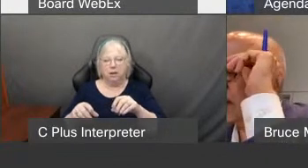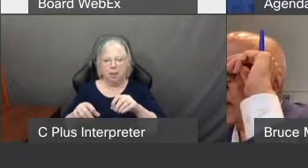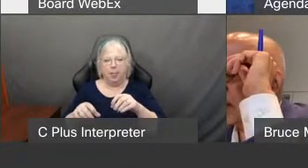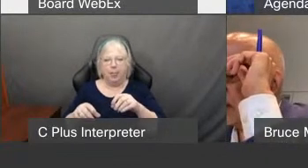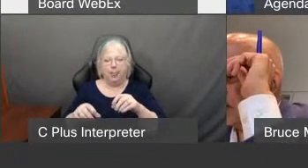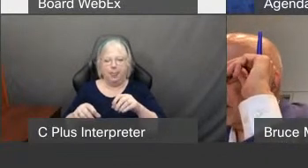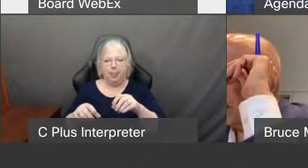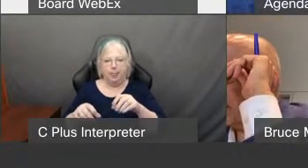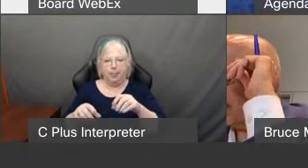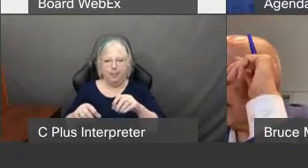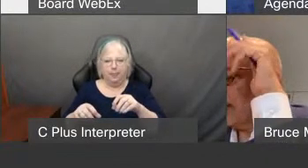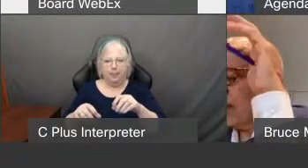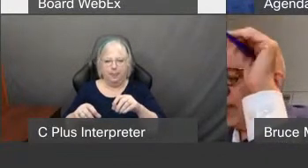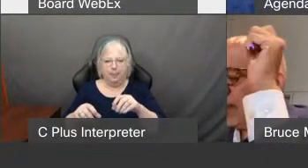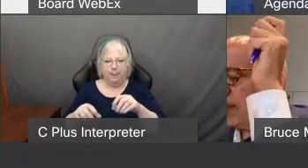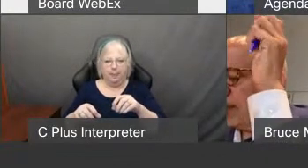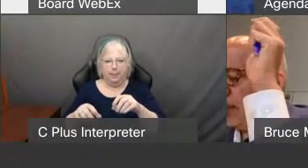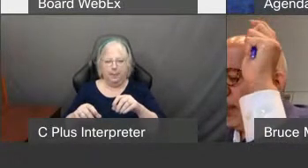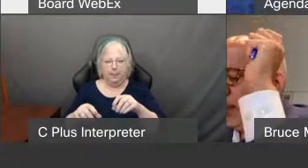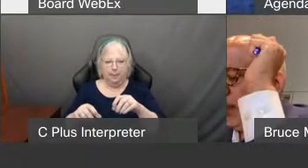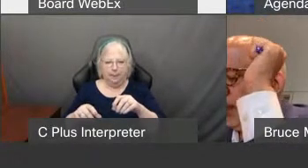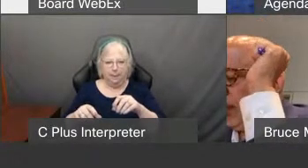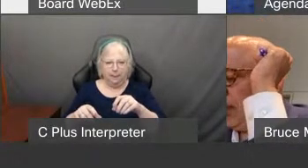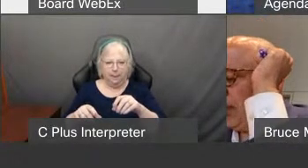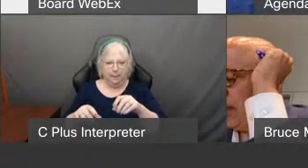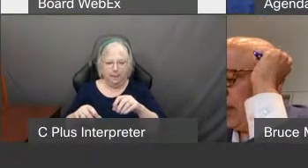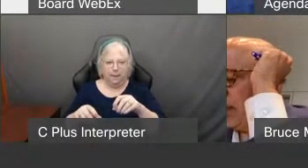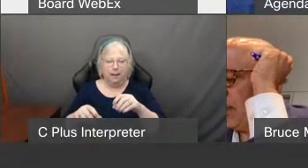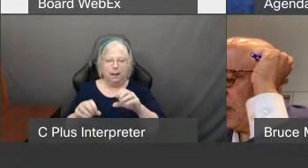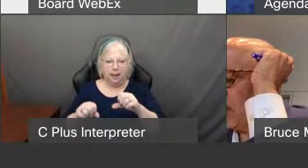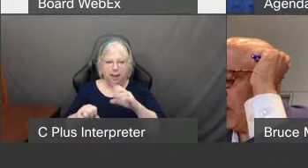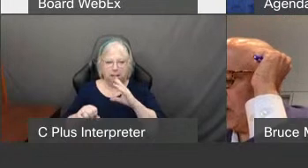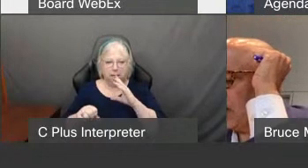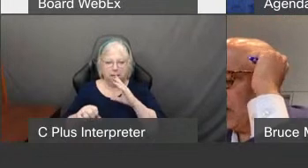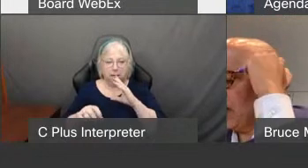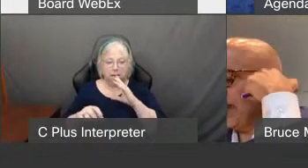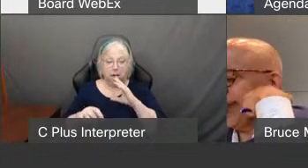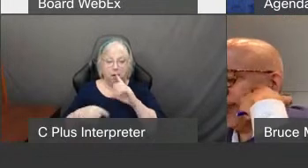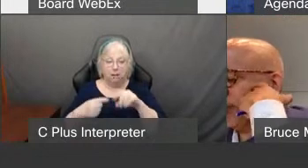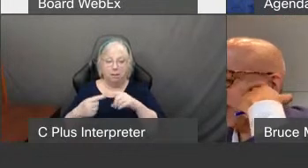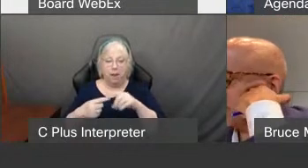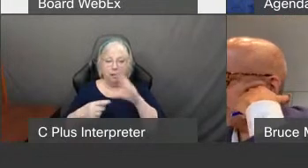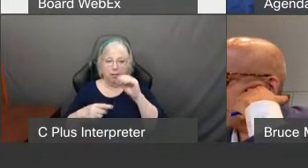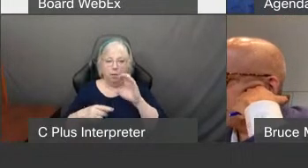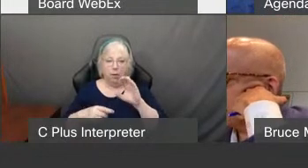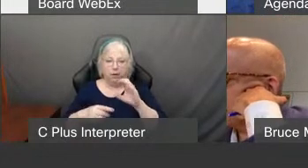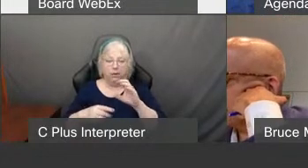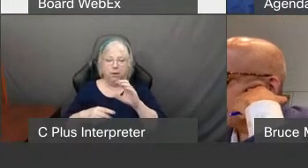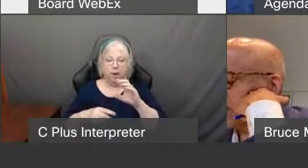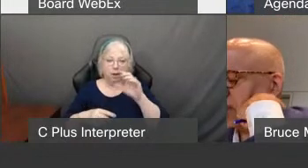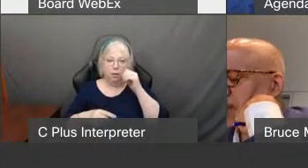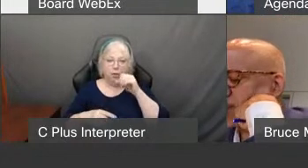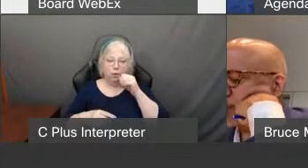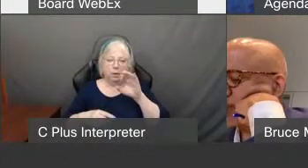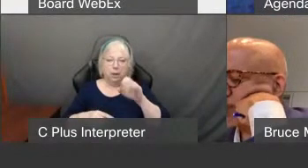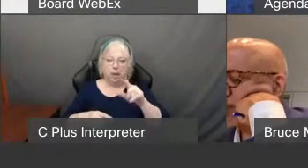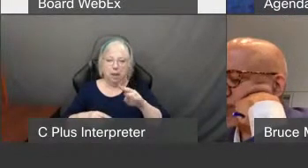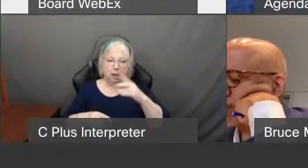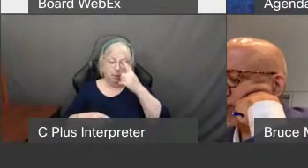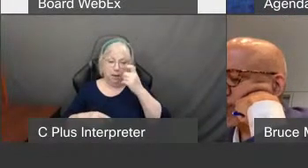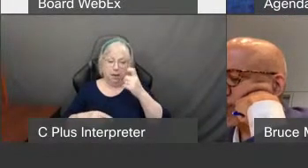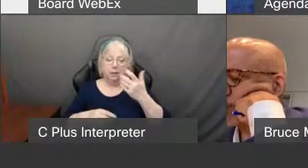can speak on the partnerships with the Girls and Boys Clubs, because back when we established the gang intervention programs, they were